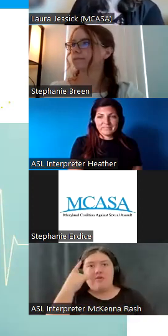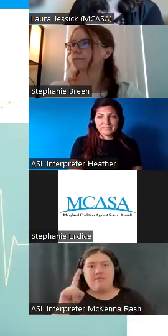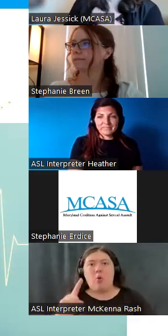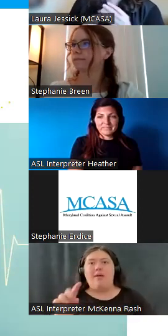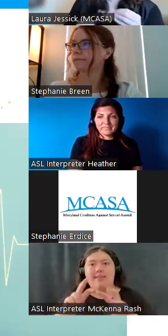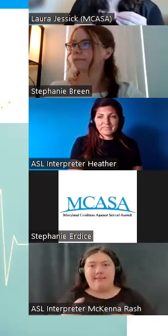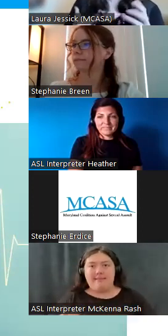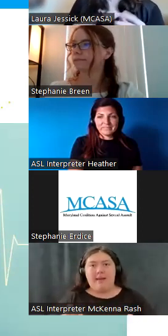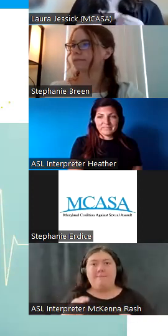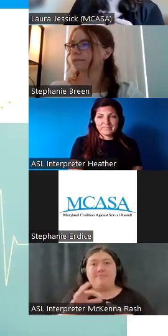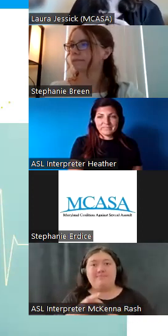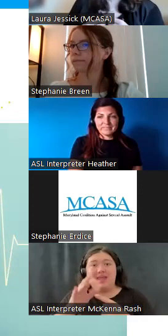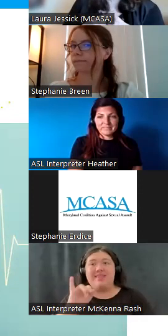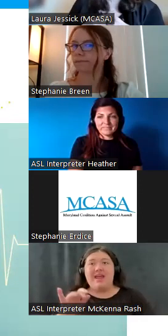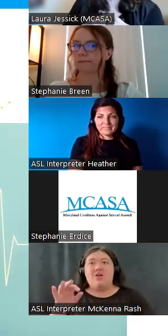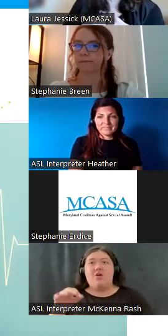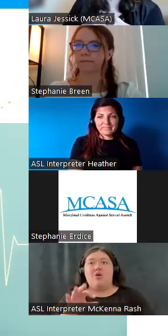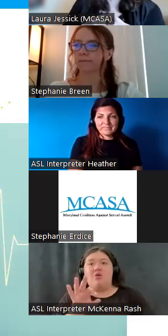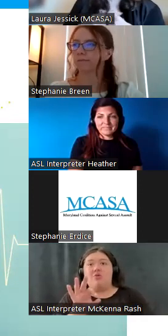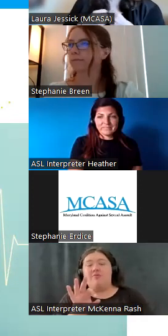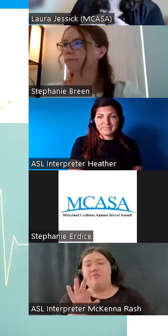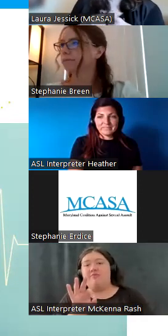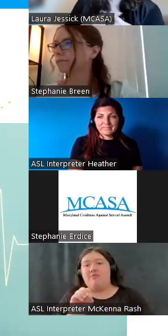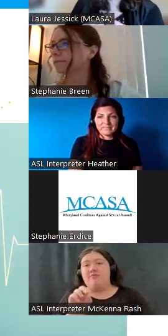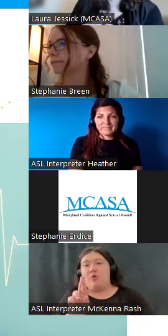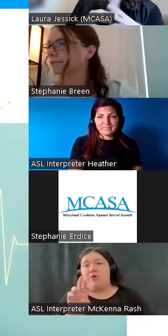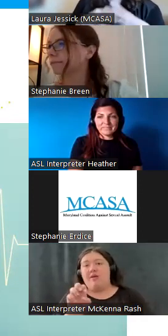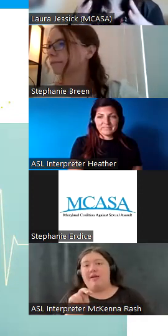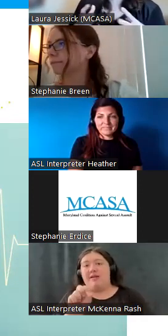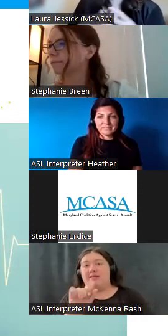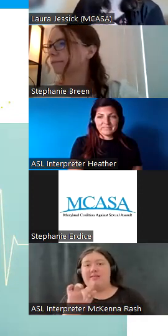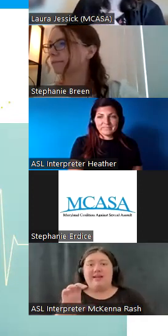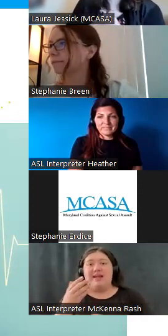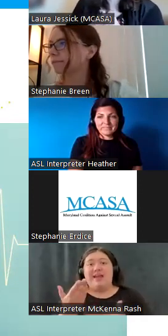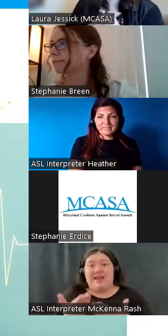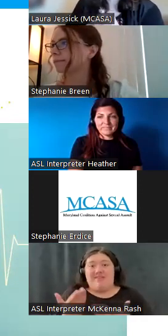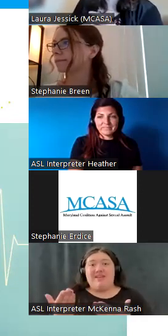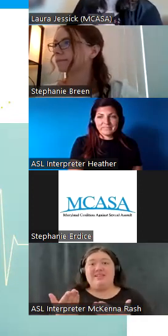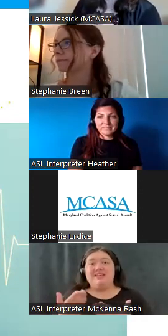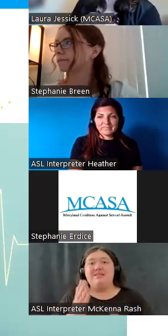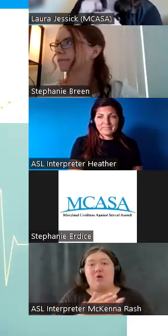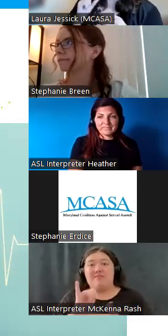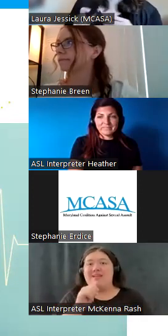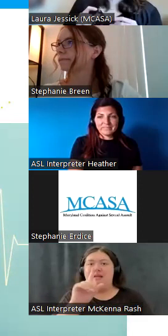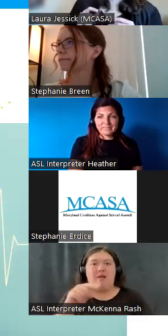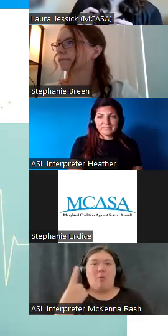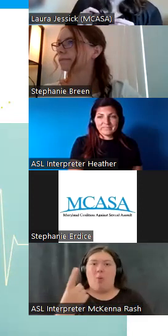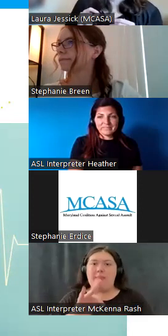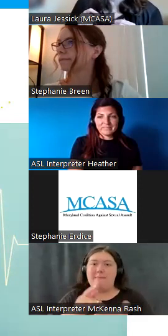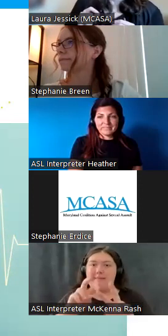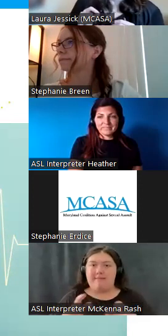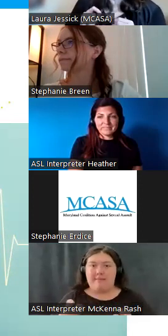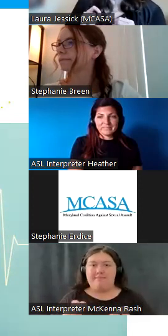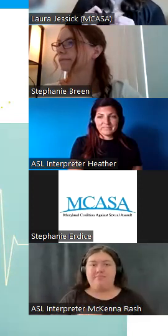as that forensic evidence component is part of it. So again, not just the medical exam only. I do want to